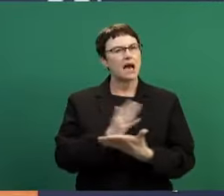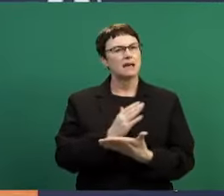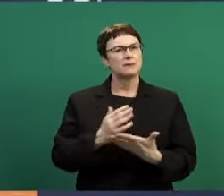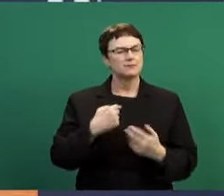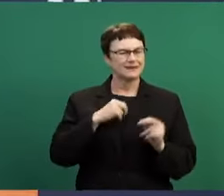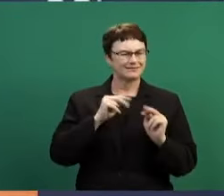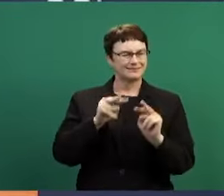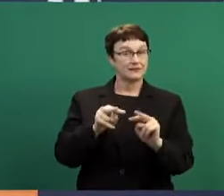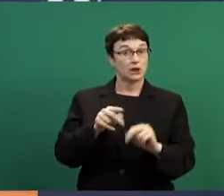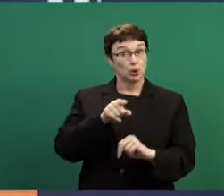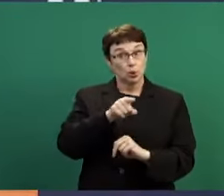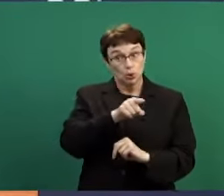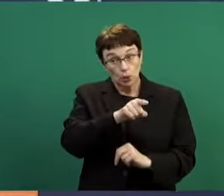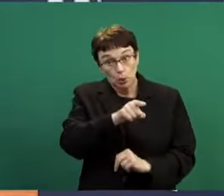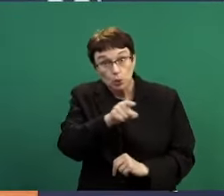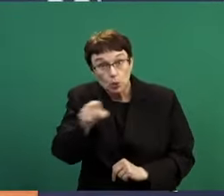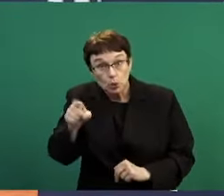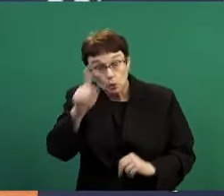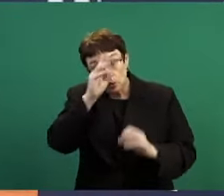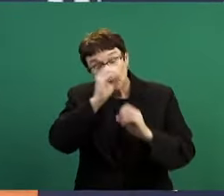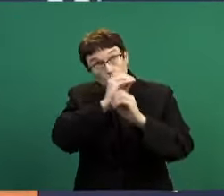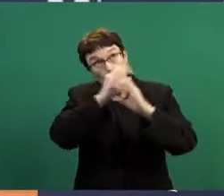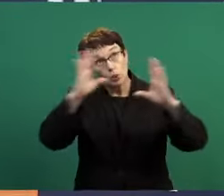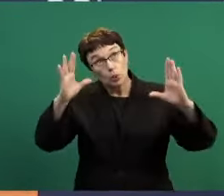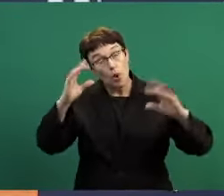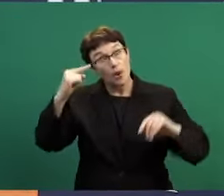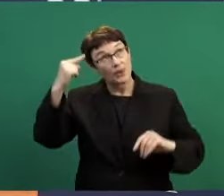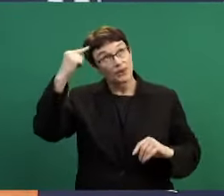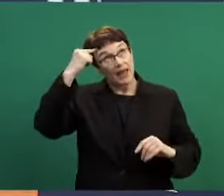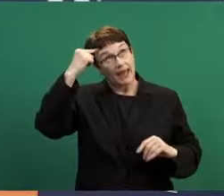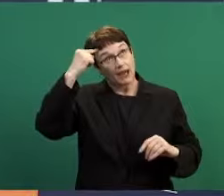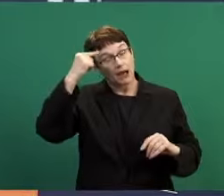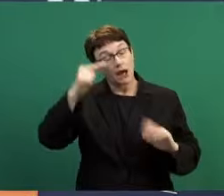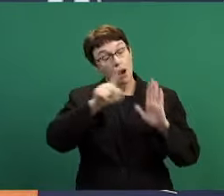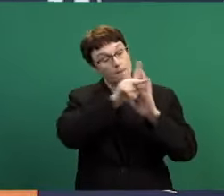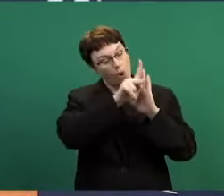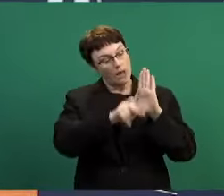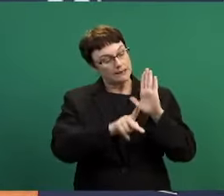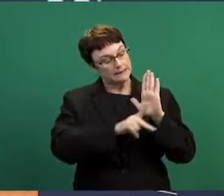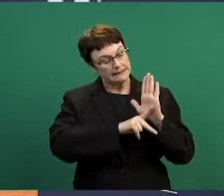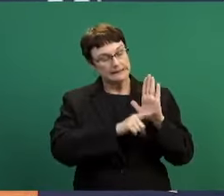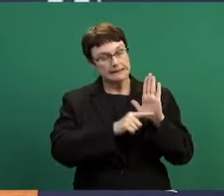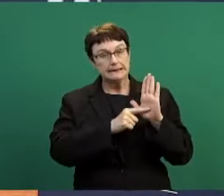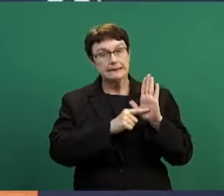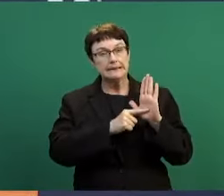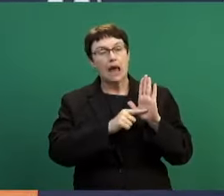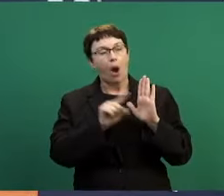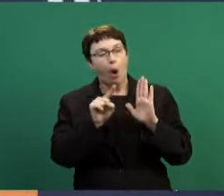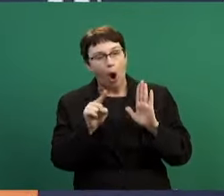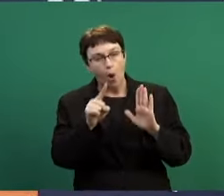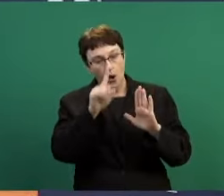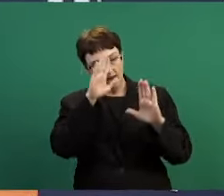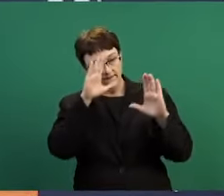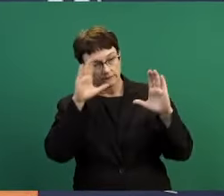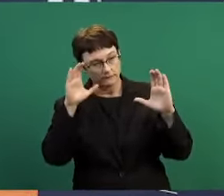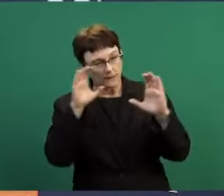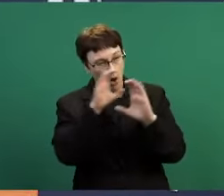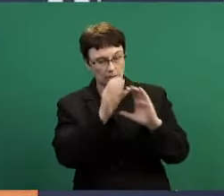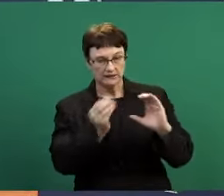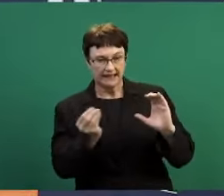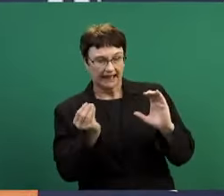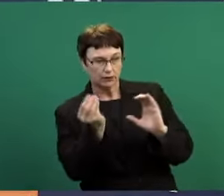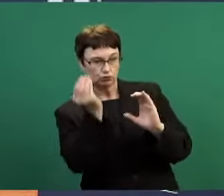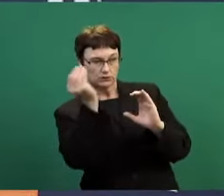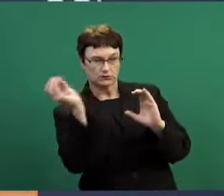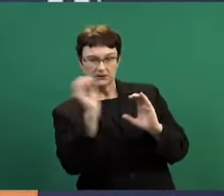be thinking that the purpose of policy is to target rates. We don't target interest rates.